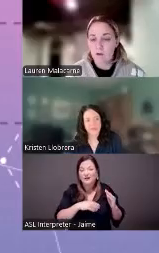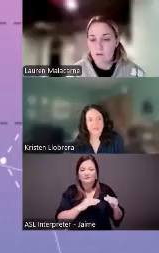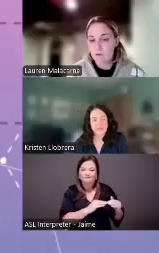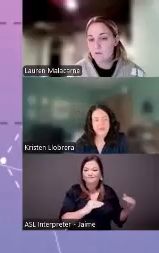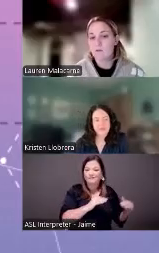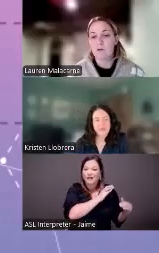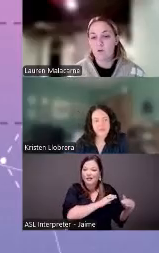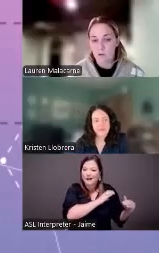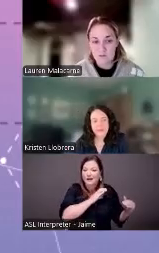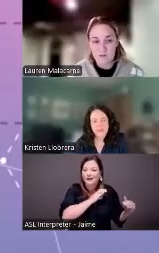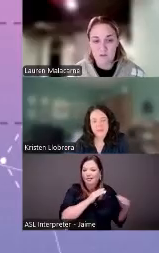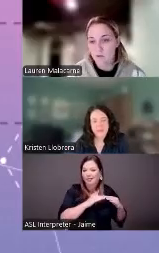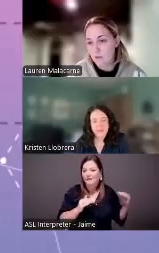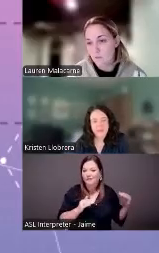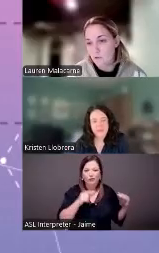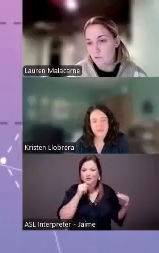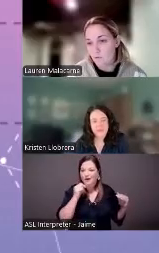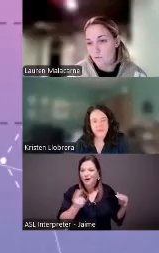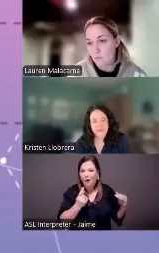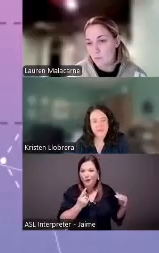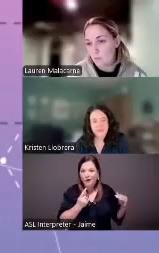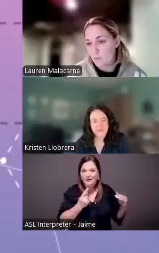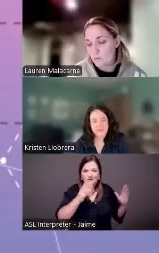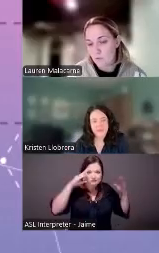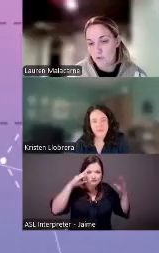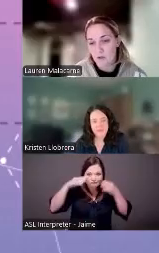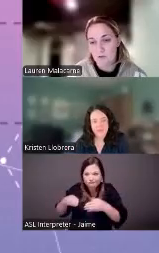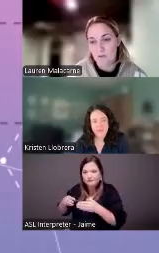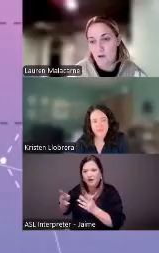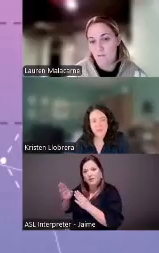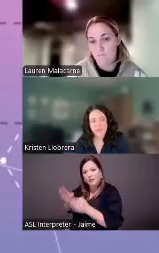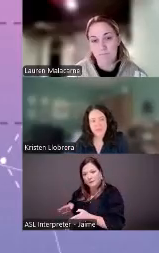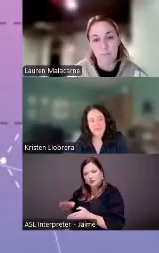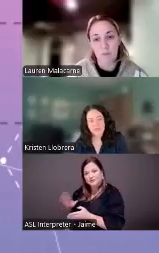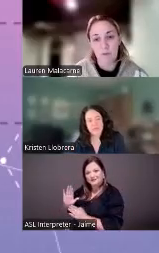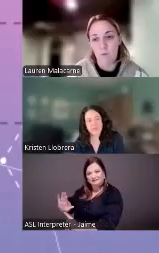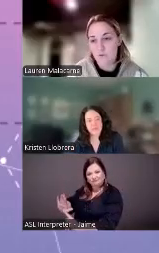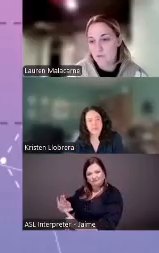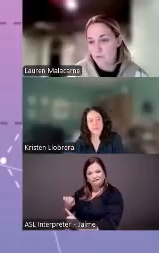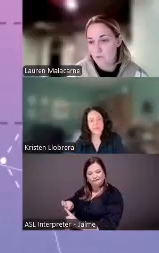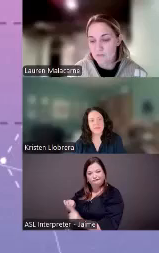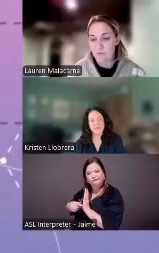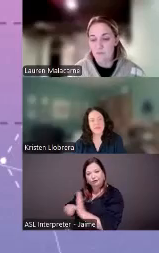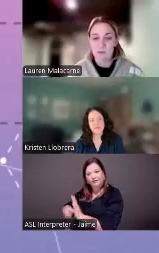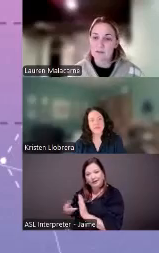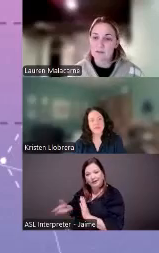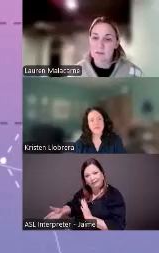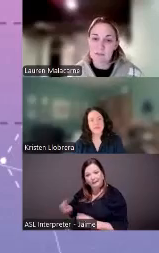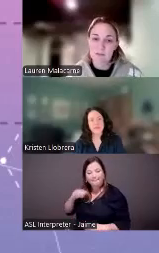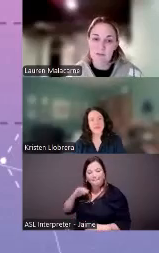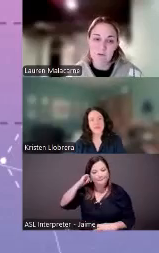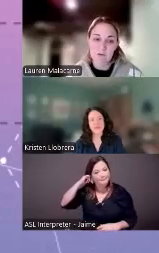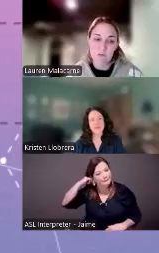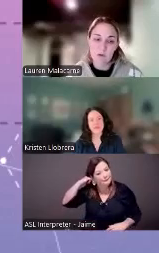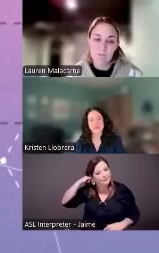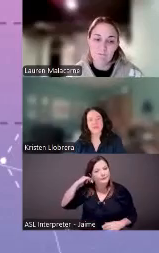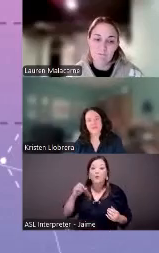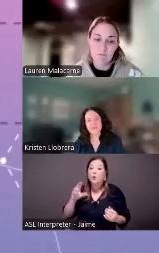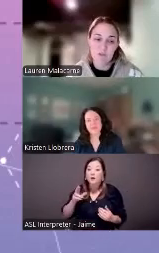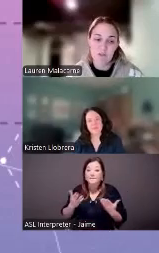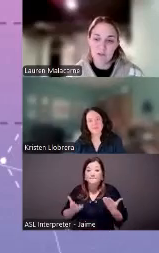always reflect, person-centered language for people who use wheelchairs or just other things that would make it slightly easier